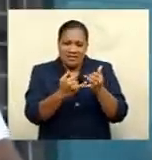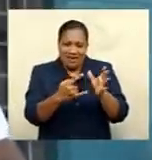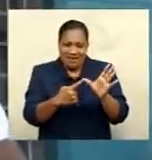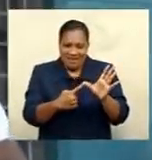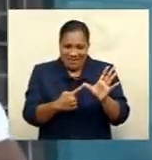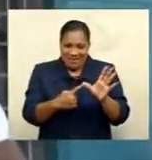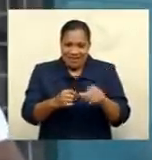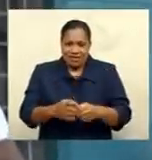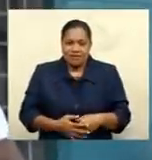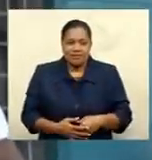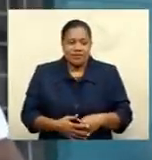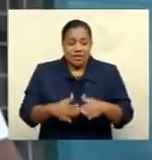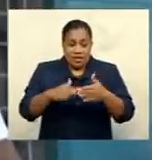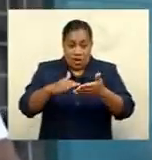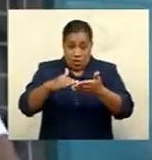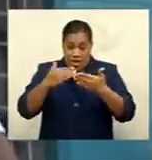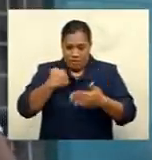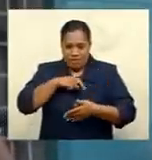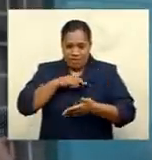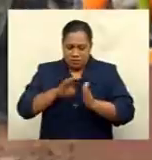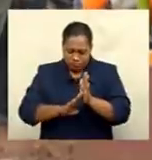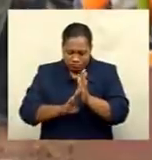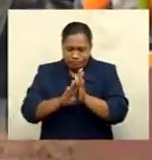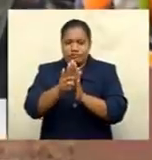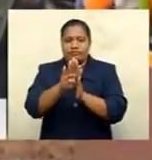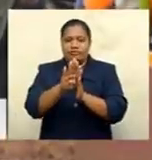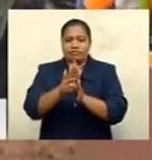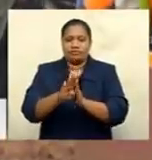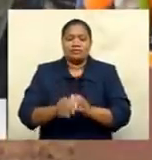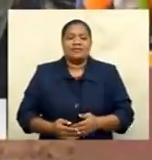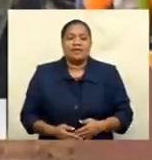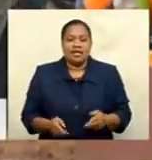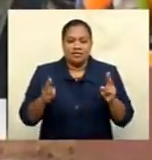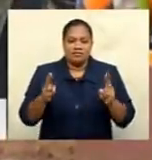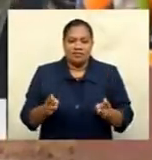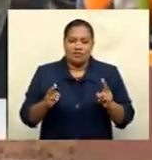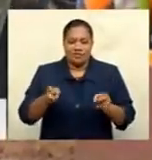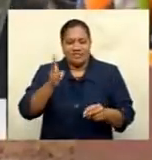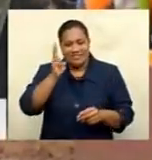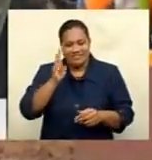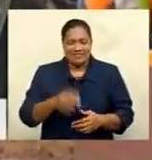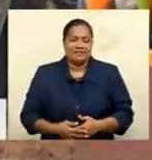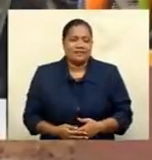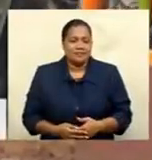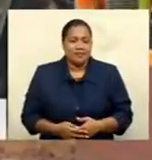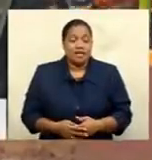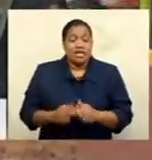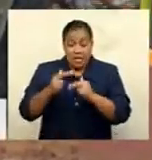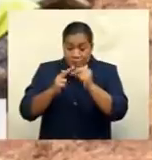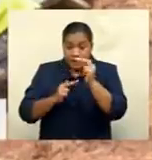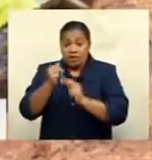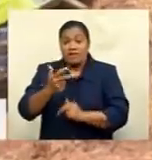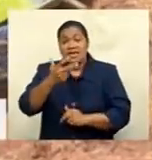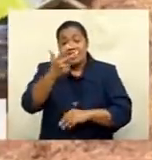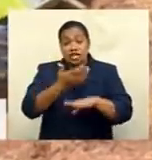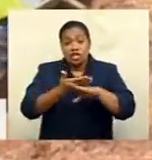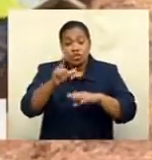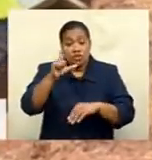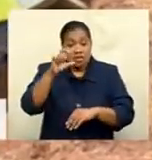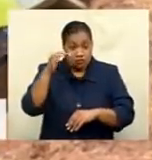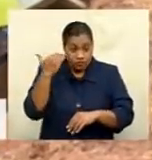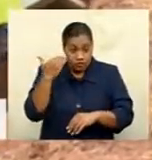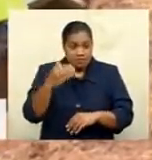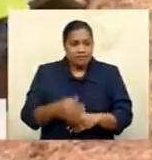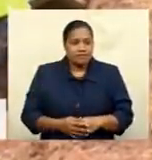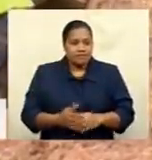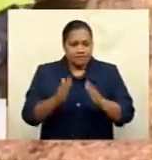recovery and return to normalcy. The project will include the construction of 8 new classrooms, ablution